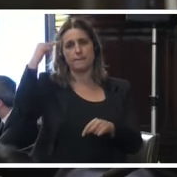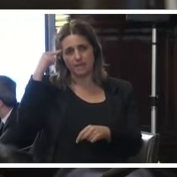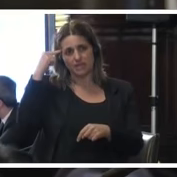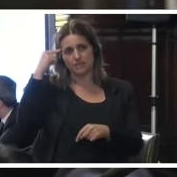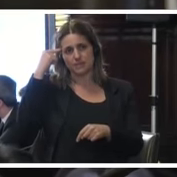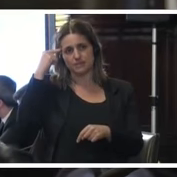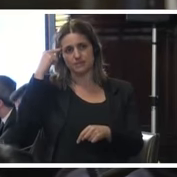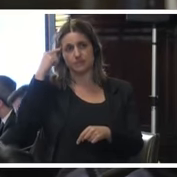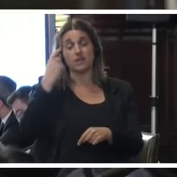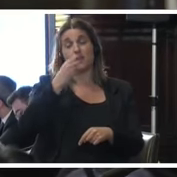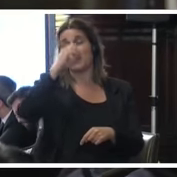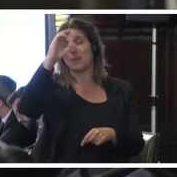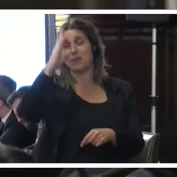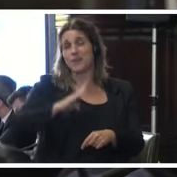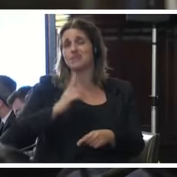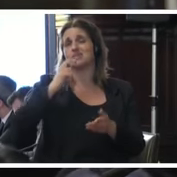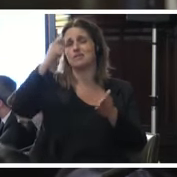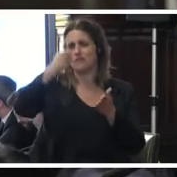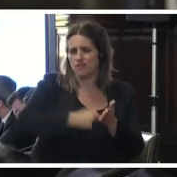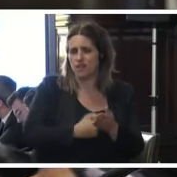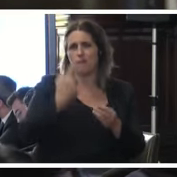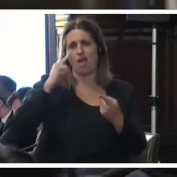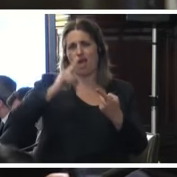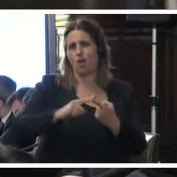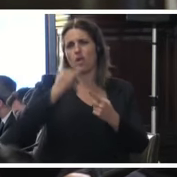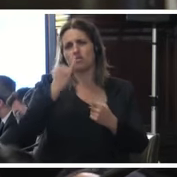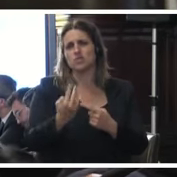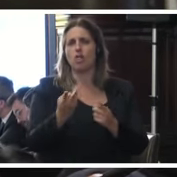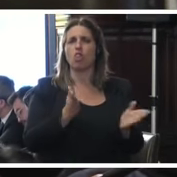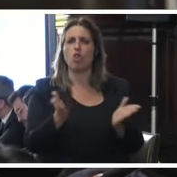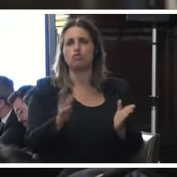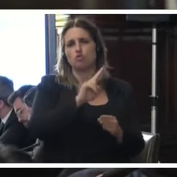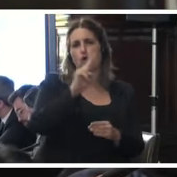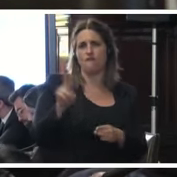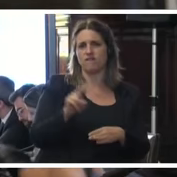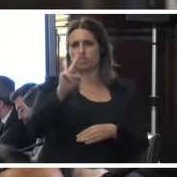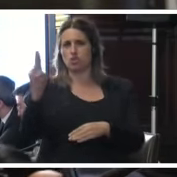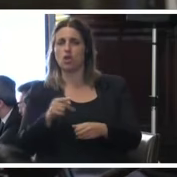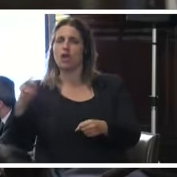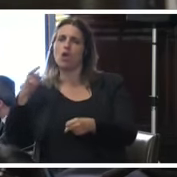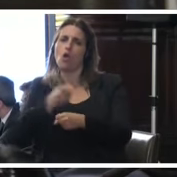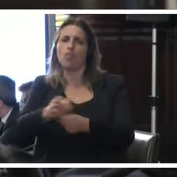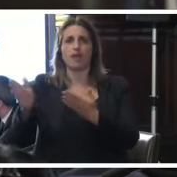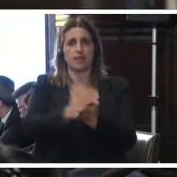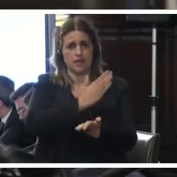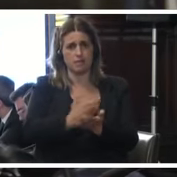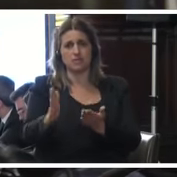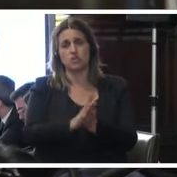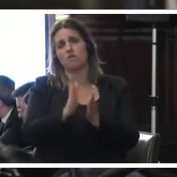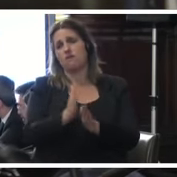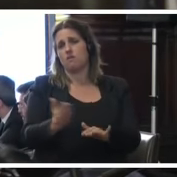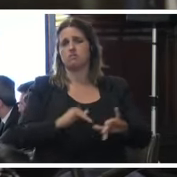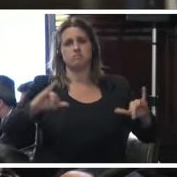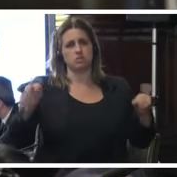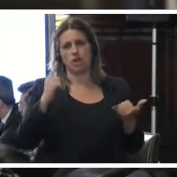the 2 conventions against dealing with discrimination as soon as possible. Costa Rica